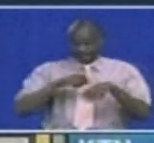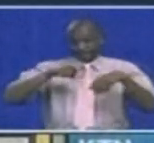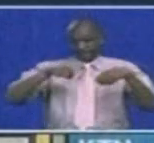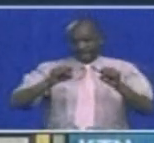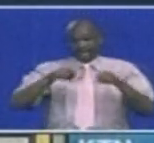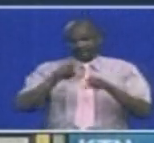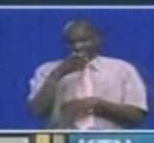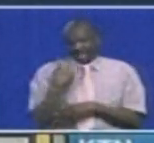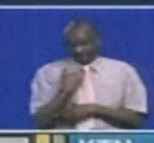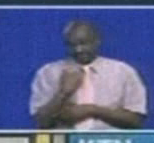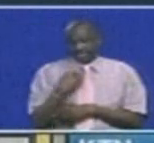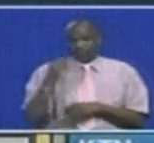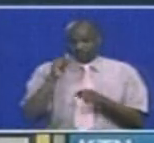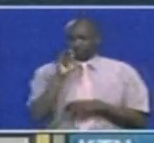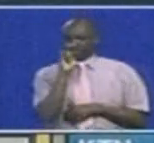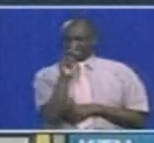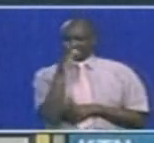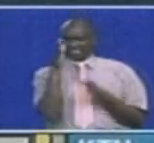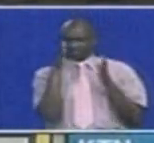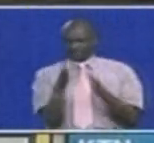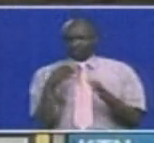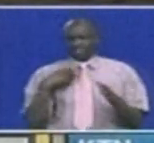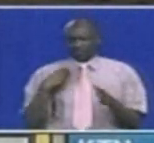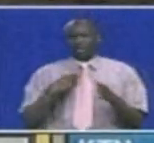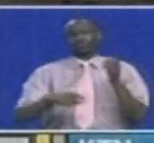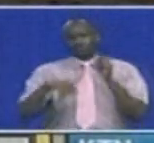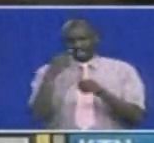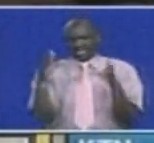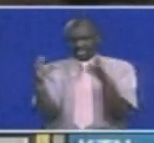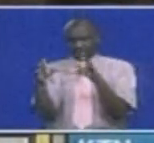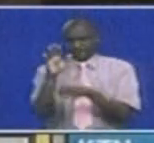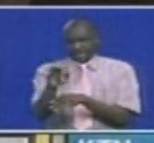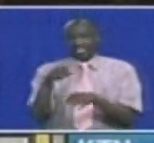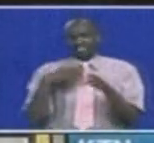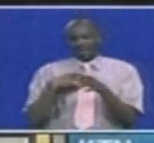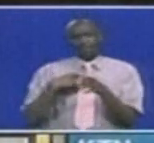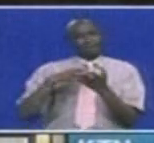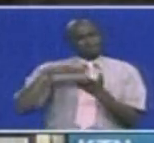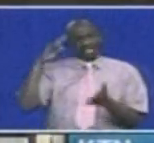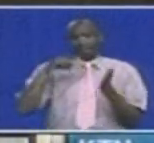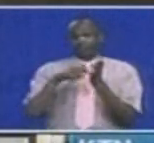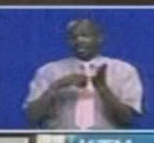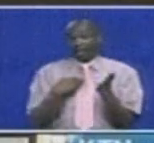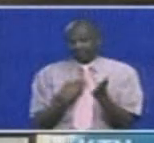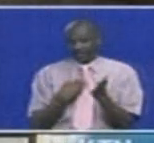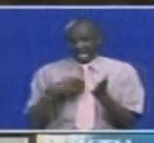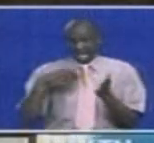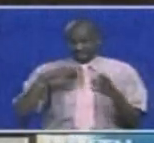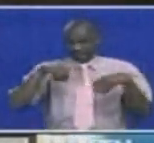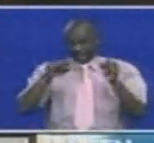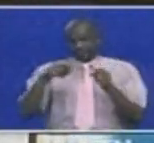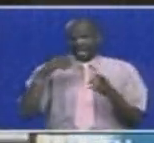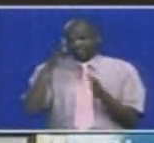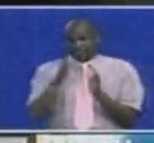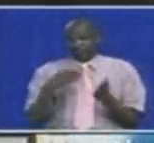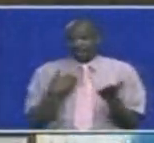It was thrilling to watch Vinayak as he navigated to win his category by a wide margin. In the bike category, hotly contested champion Vincent